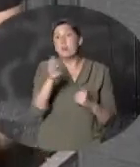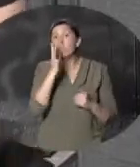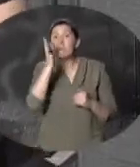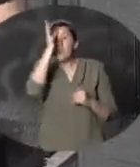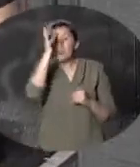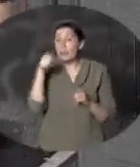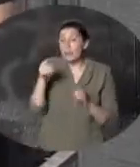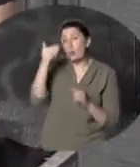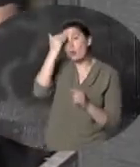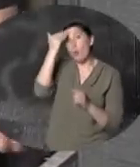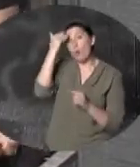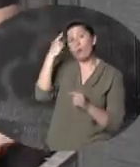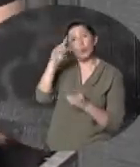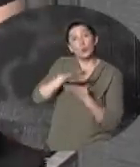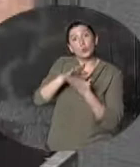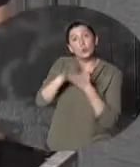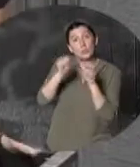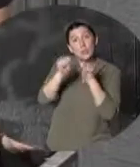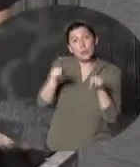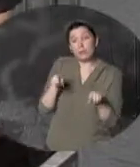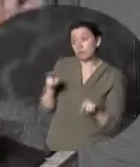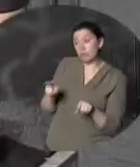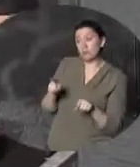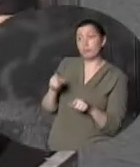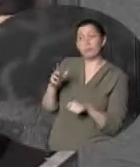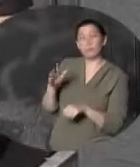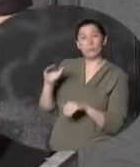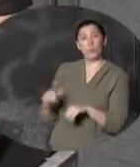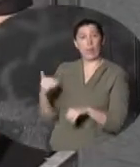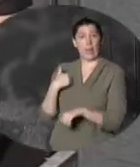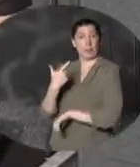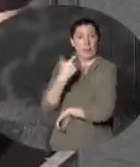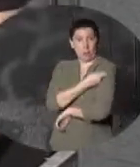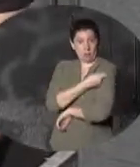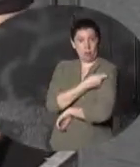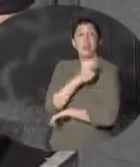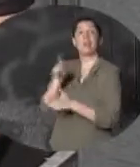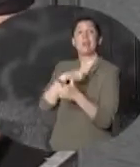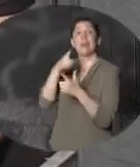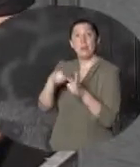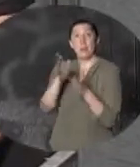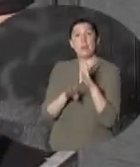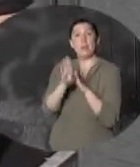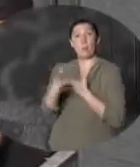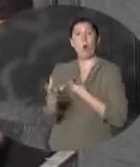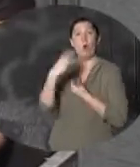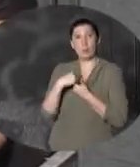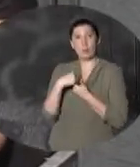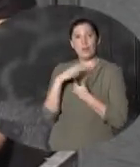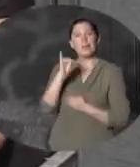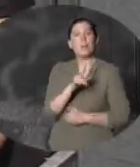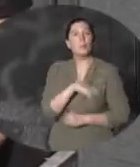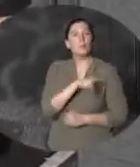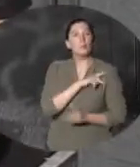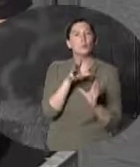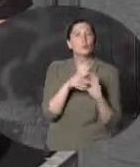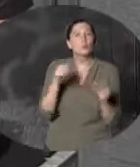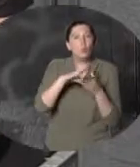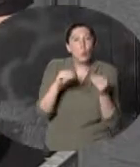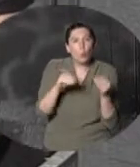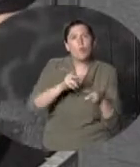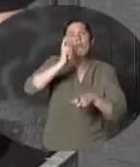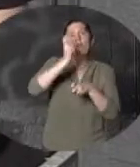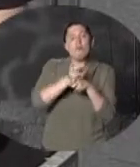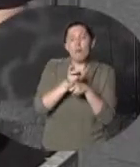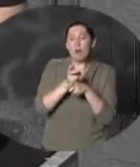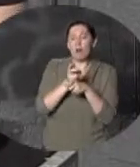know at the school that they go to and their child was vaccinated and then developed autism, that's going to be a really personal story for them. It's going to be really hard